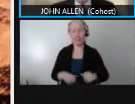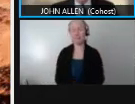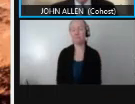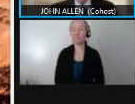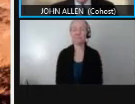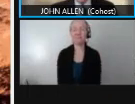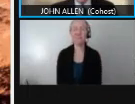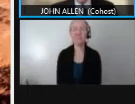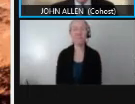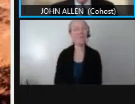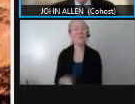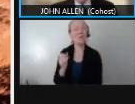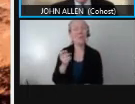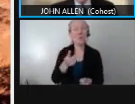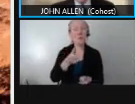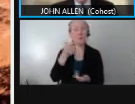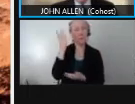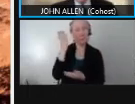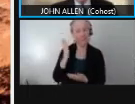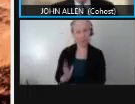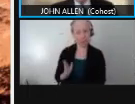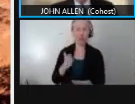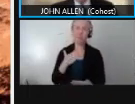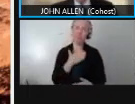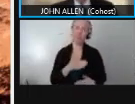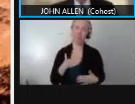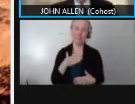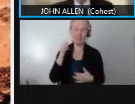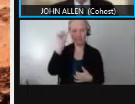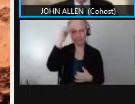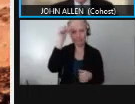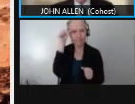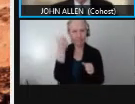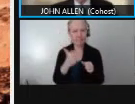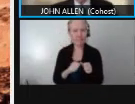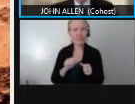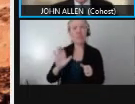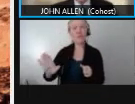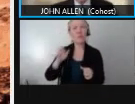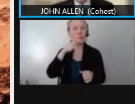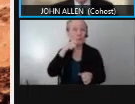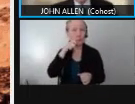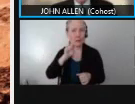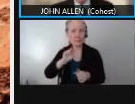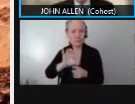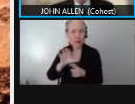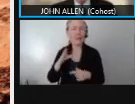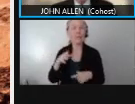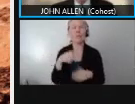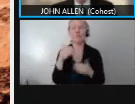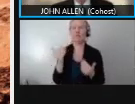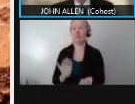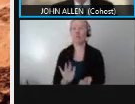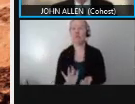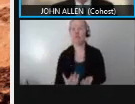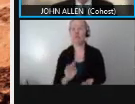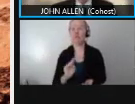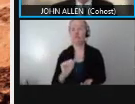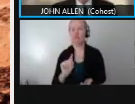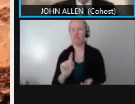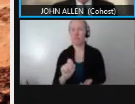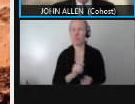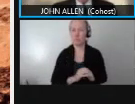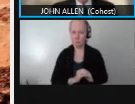For those who are presenting, I would ask you to remember to mute your mics and your cameras when you are not presenting. But if you're on a panel